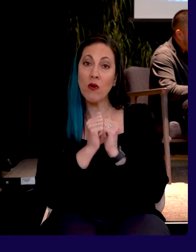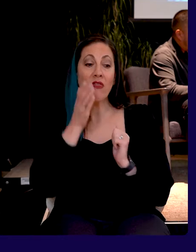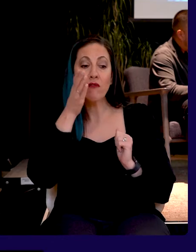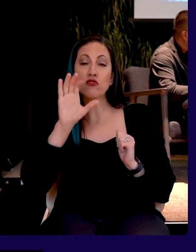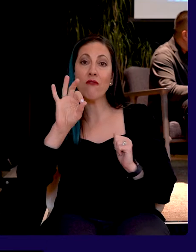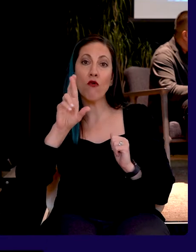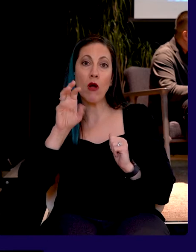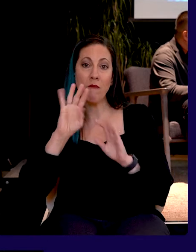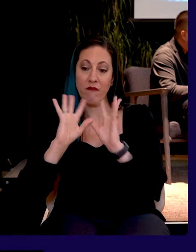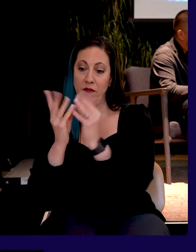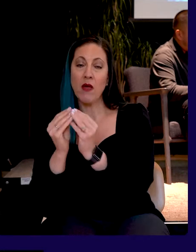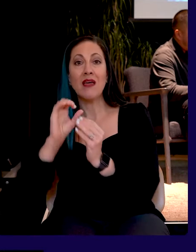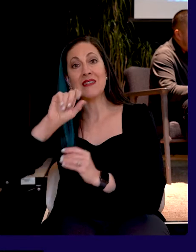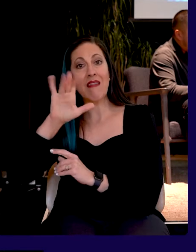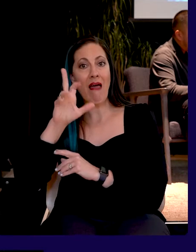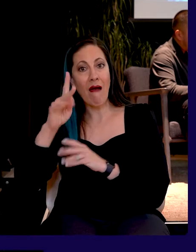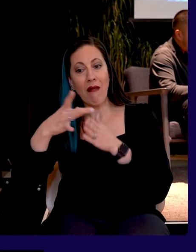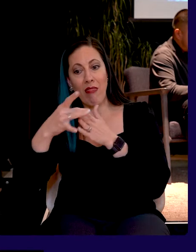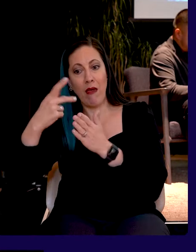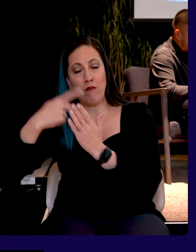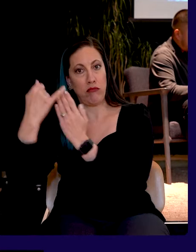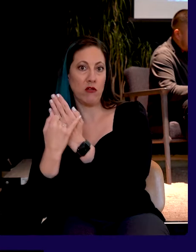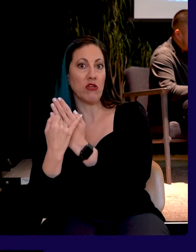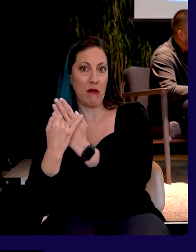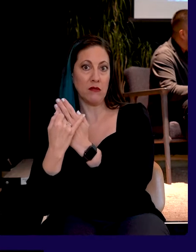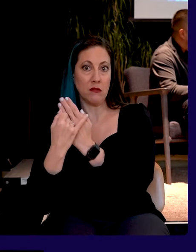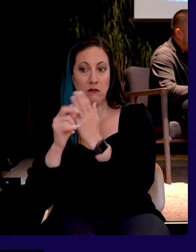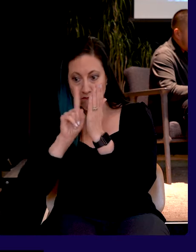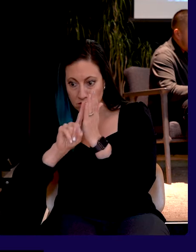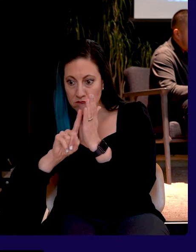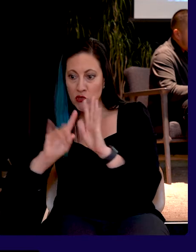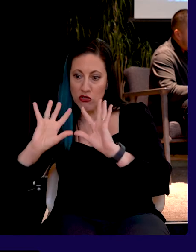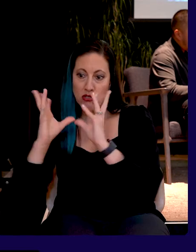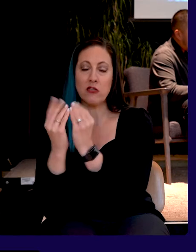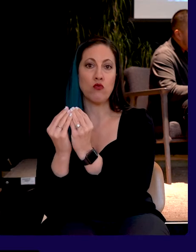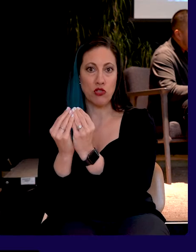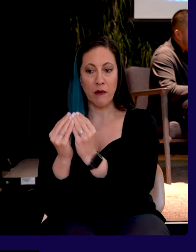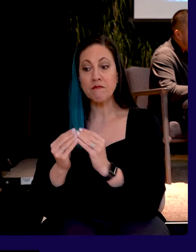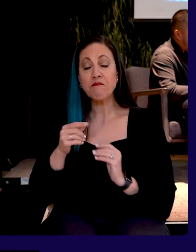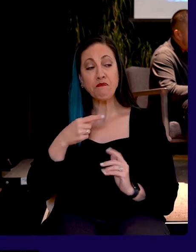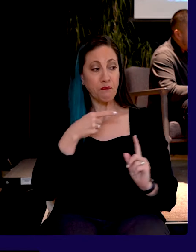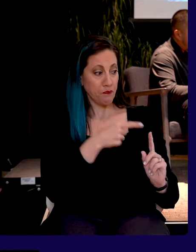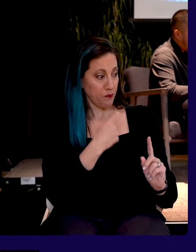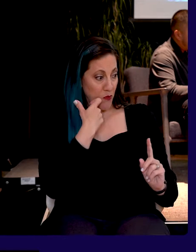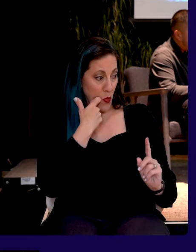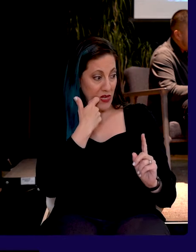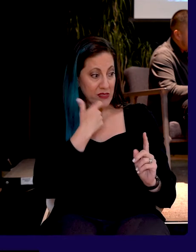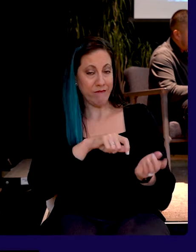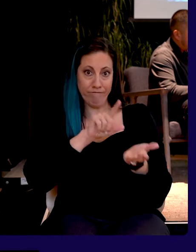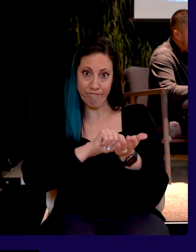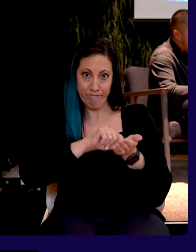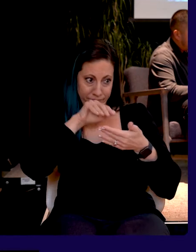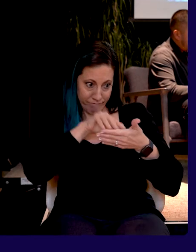Future Forum, which is a Slack-led initiative research consortium. You all recently released a study